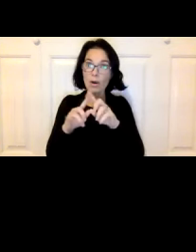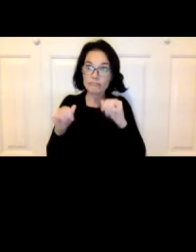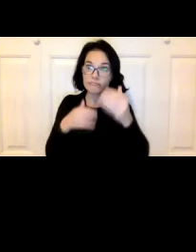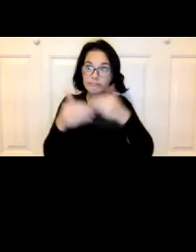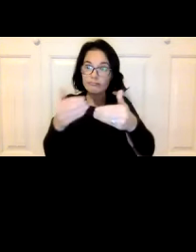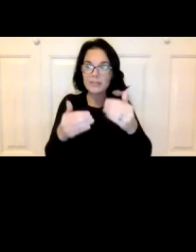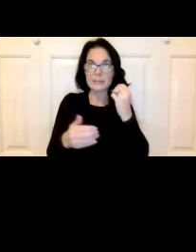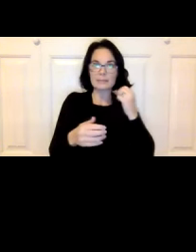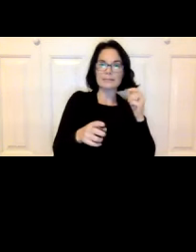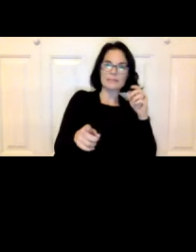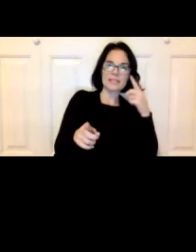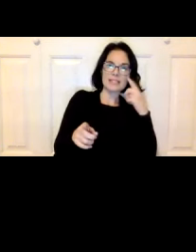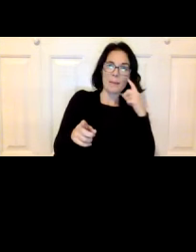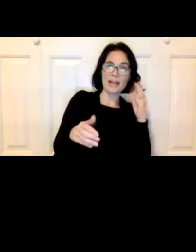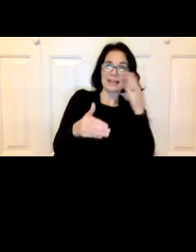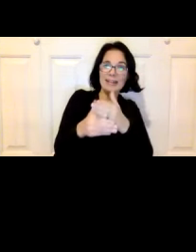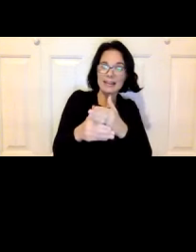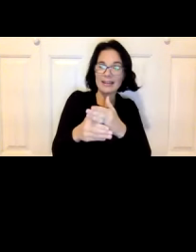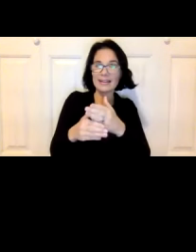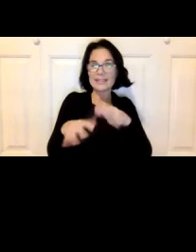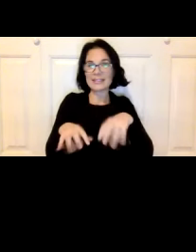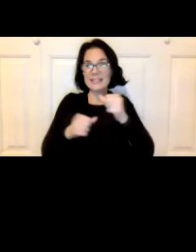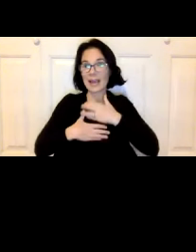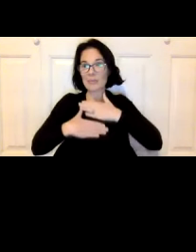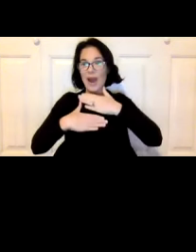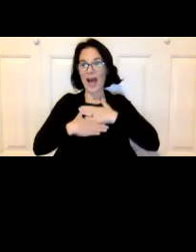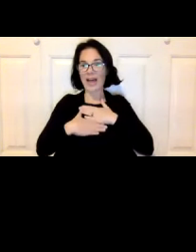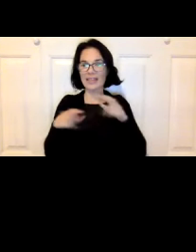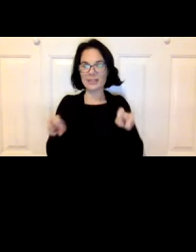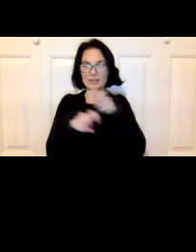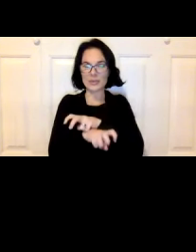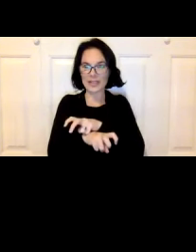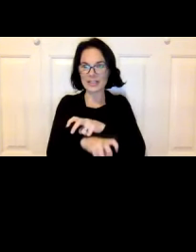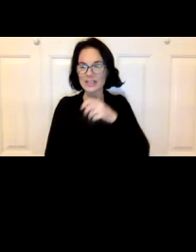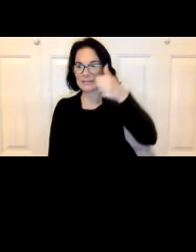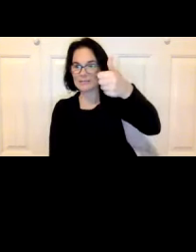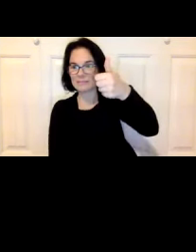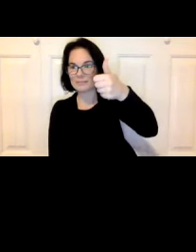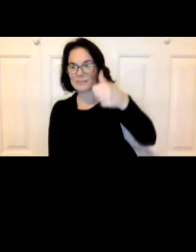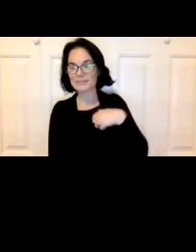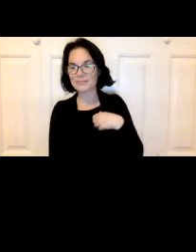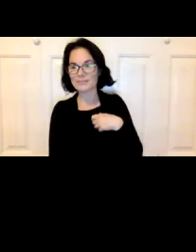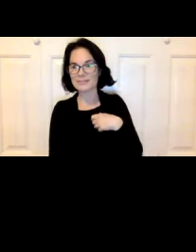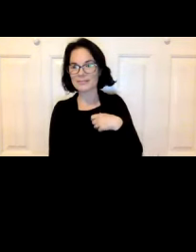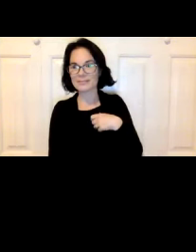Sorry to interrupt. Can we take No a worries. breath to switch the ASL interpreters, please? Of course. Thanks.